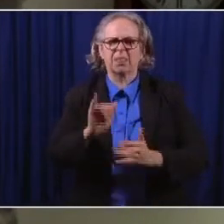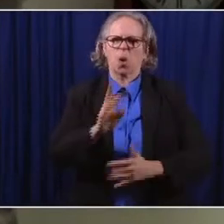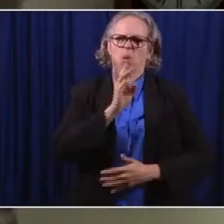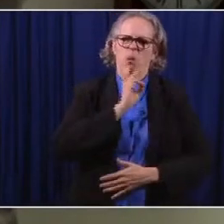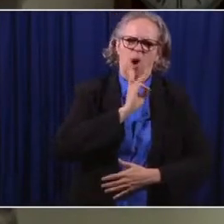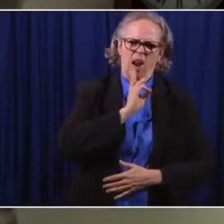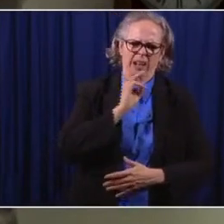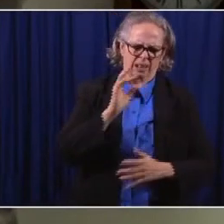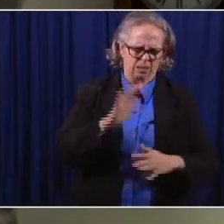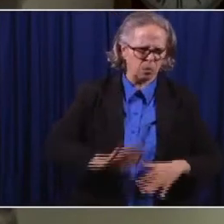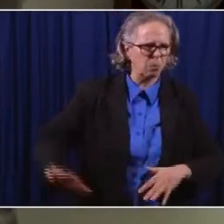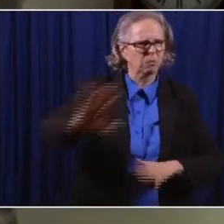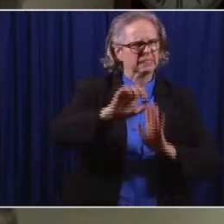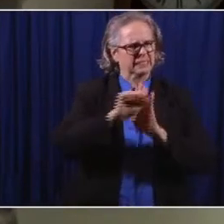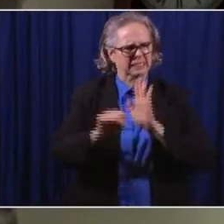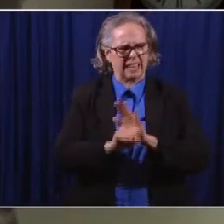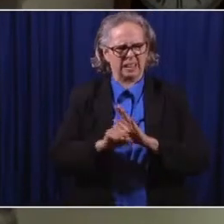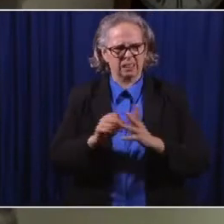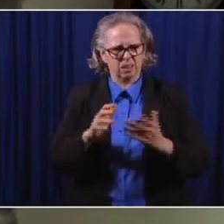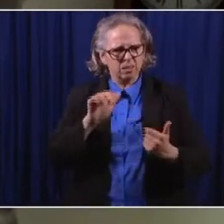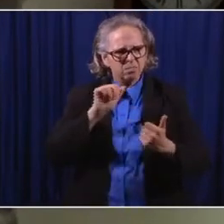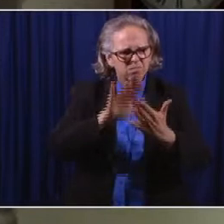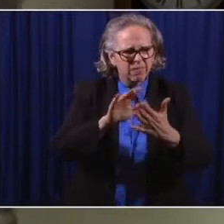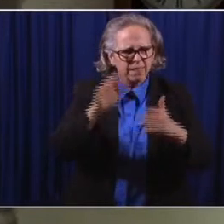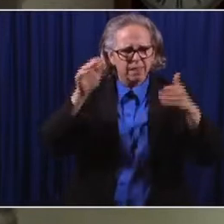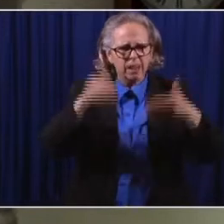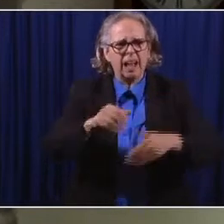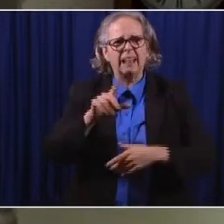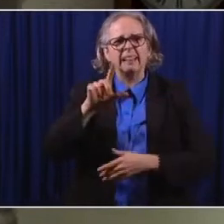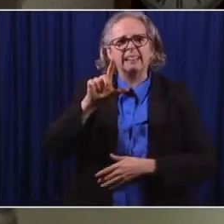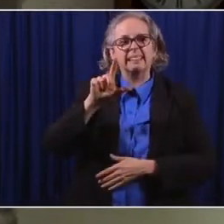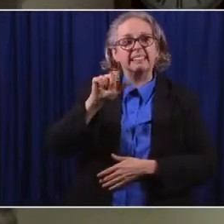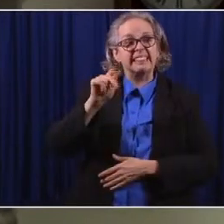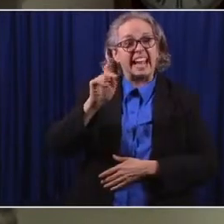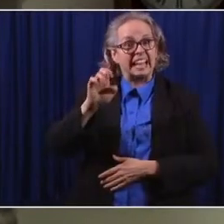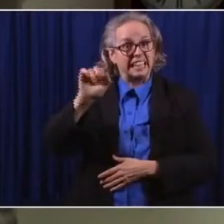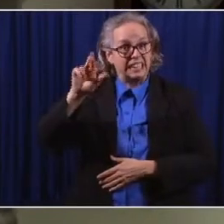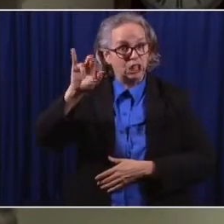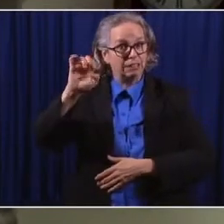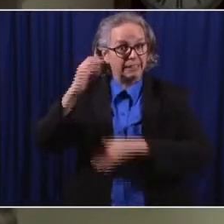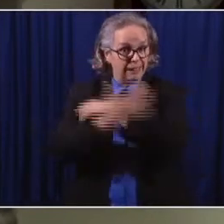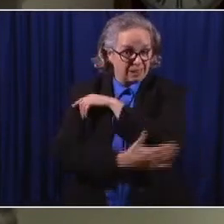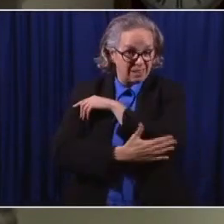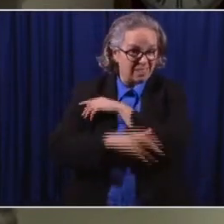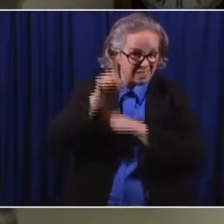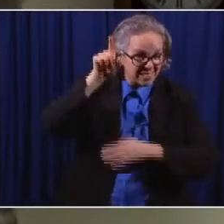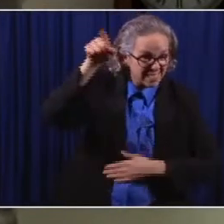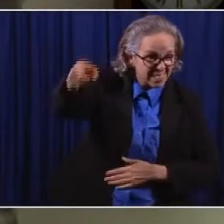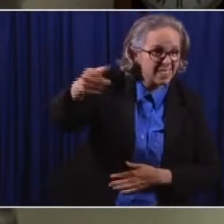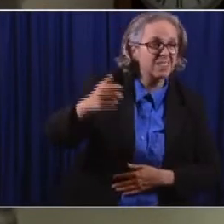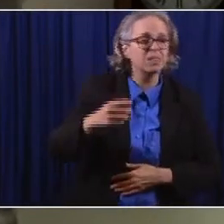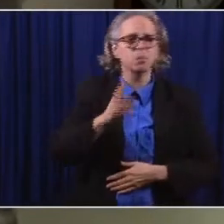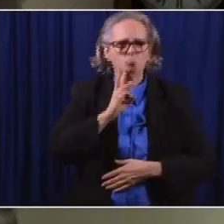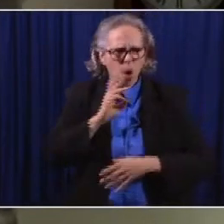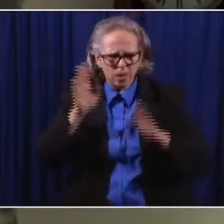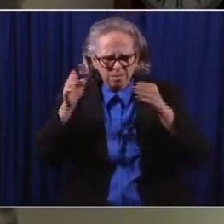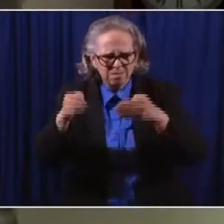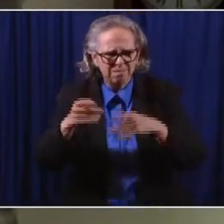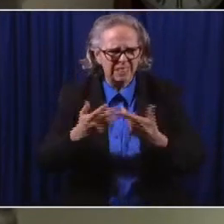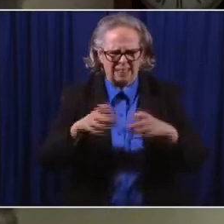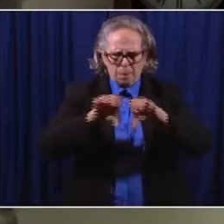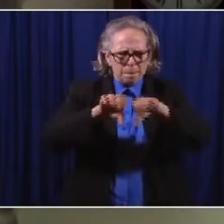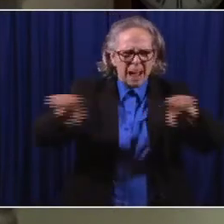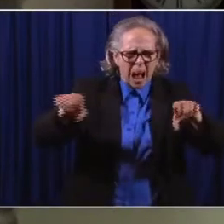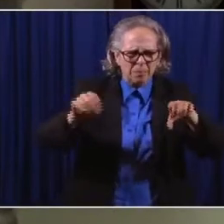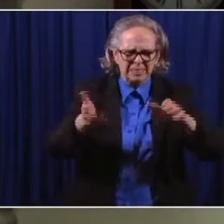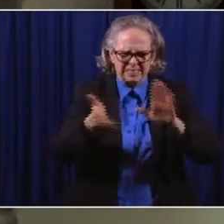Lake Erie, the algae bloom. But also, we're working on lead pipes and getting them replaced. And